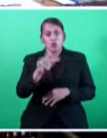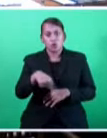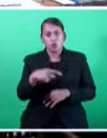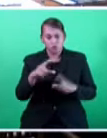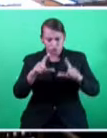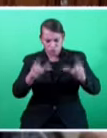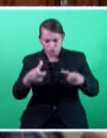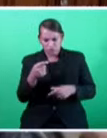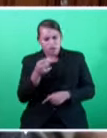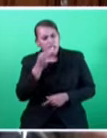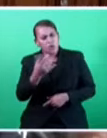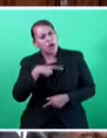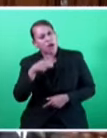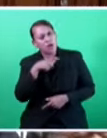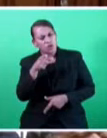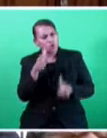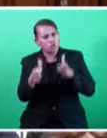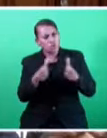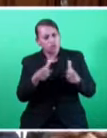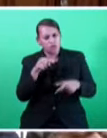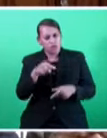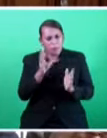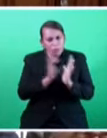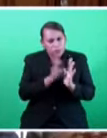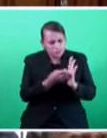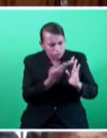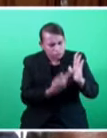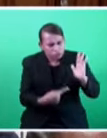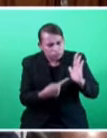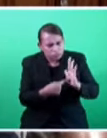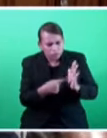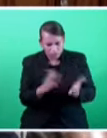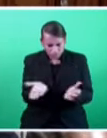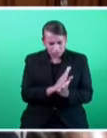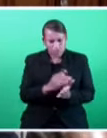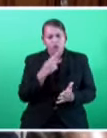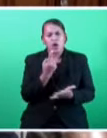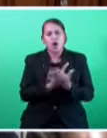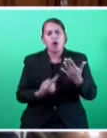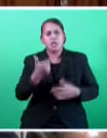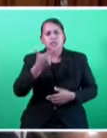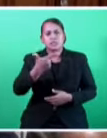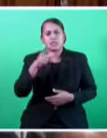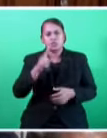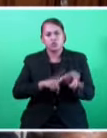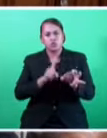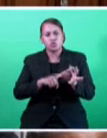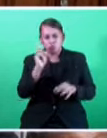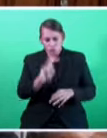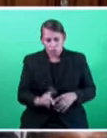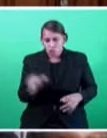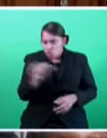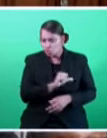ruling by flying minute. If you notice, Honourable Speaker, there are only seven questions today, We're supposed